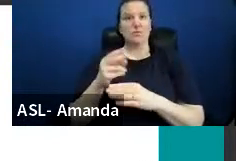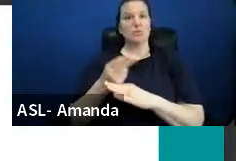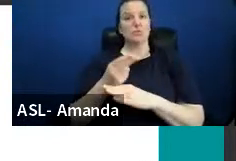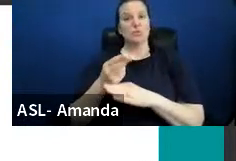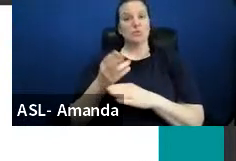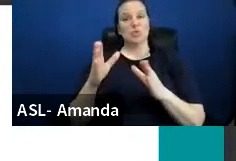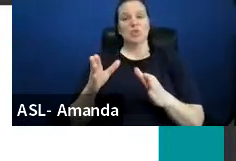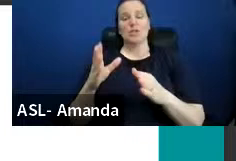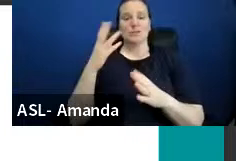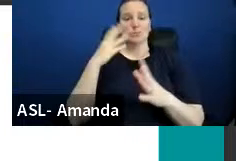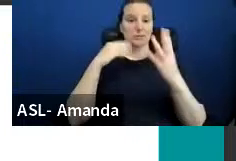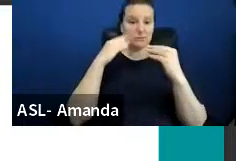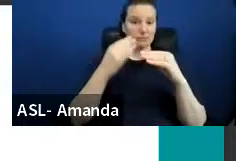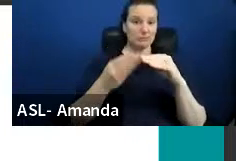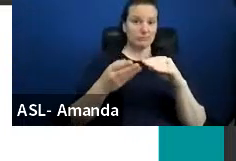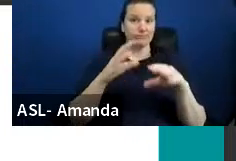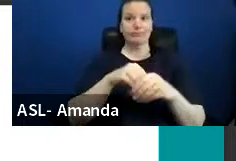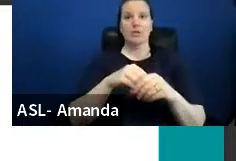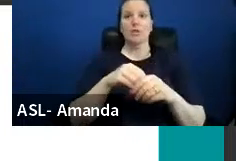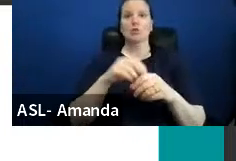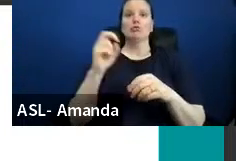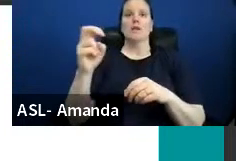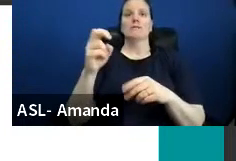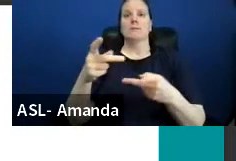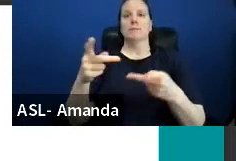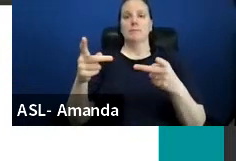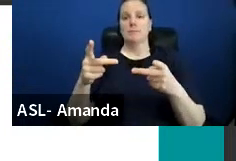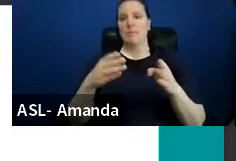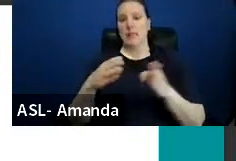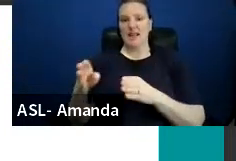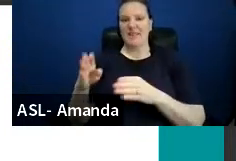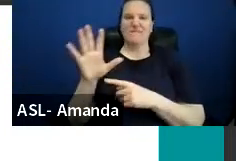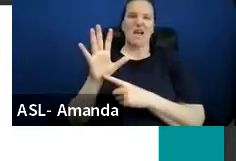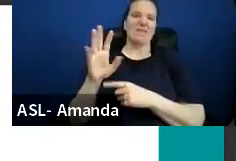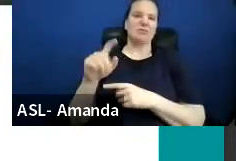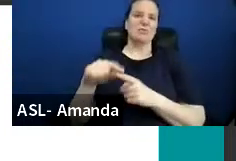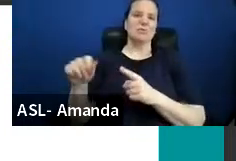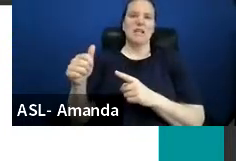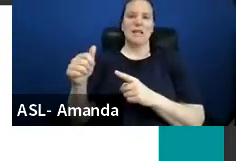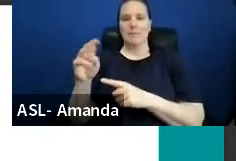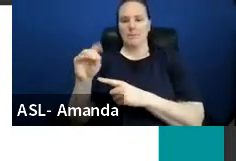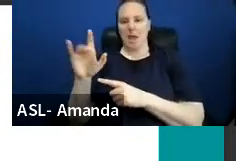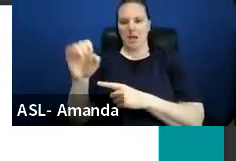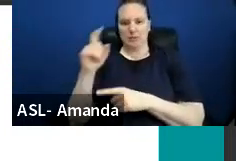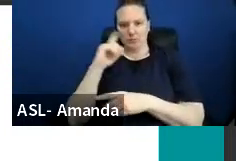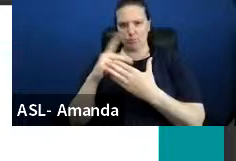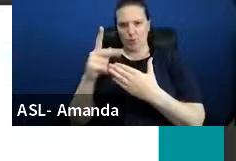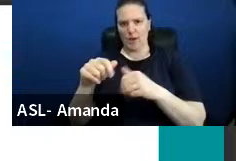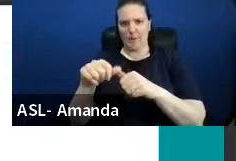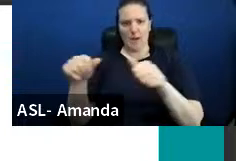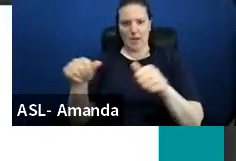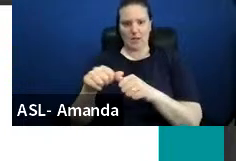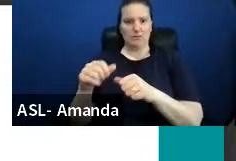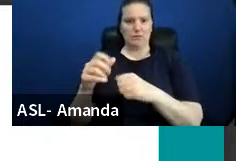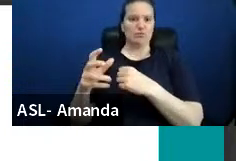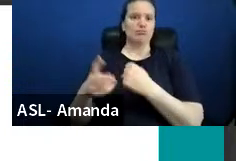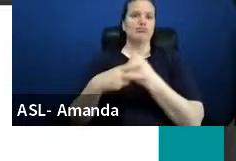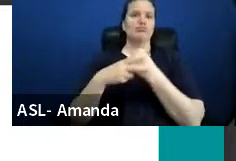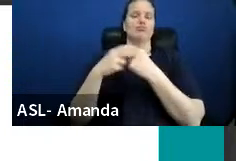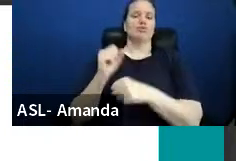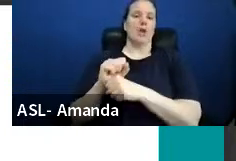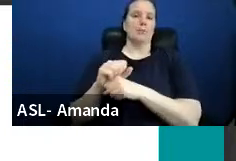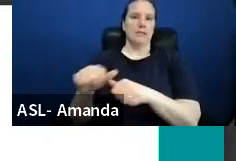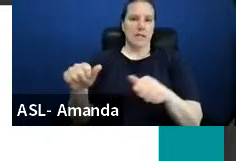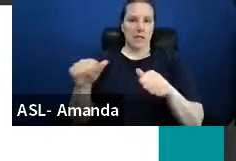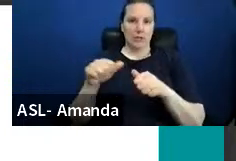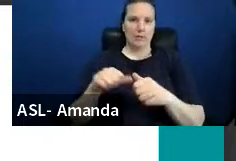experience. And finally, transit planning for those living within 5 to 10 miles of the program area to preserve jobs in the area. So